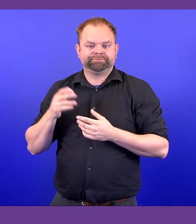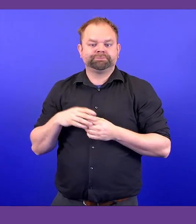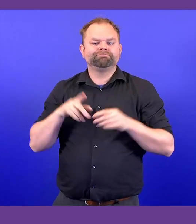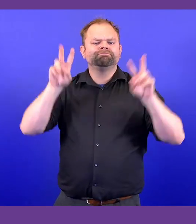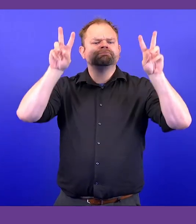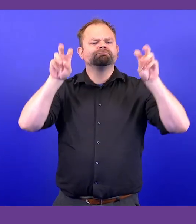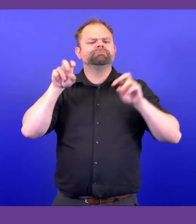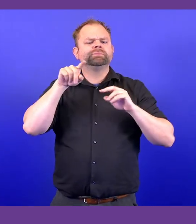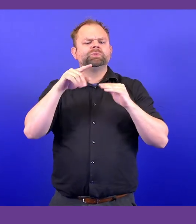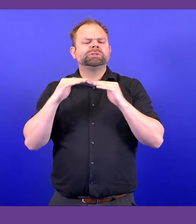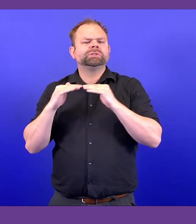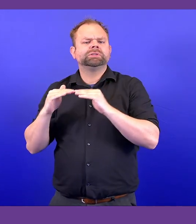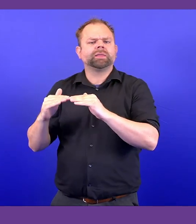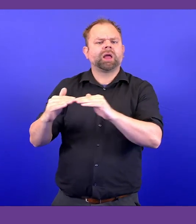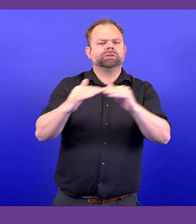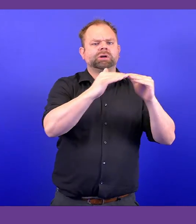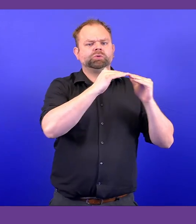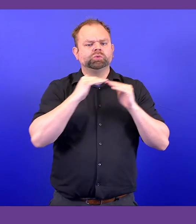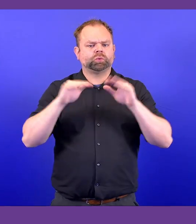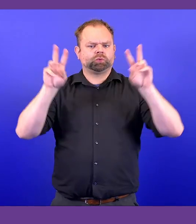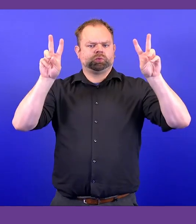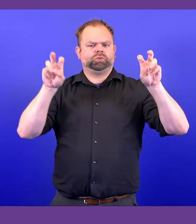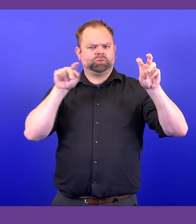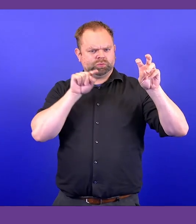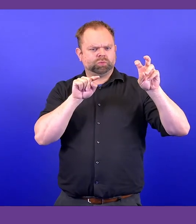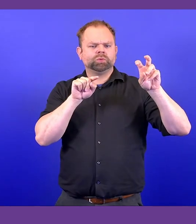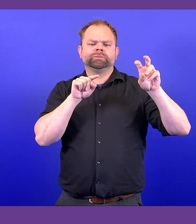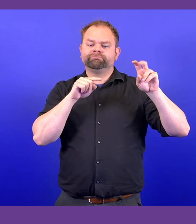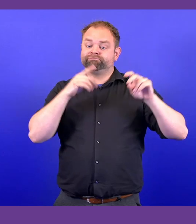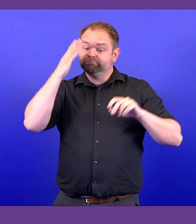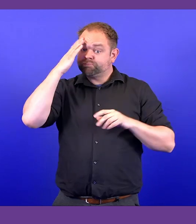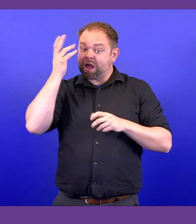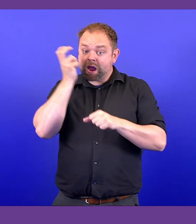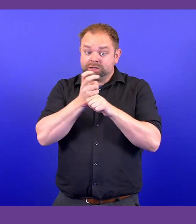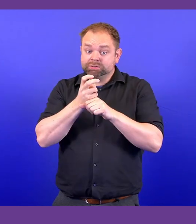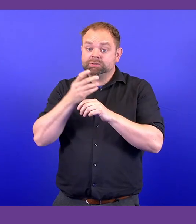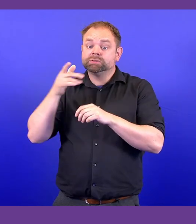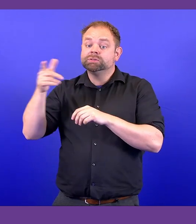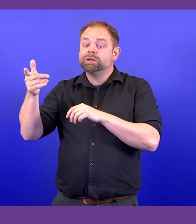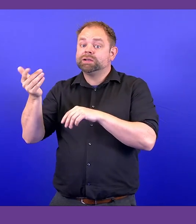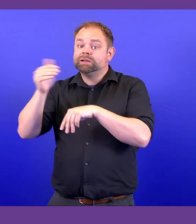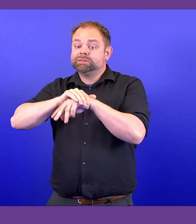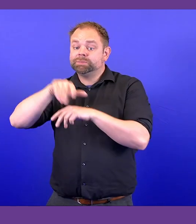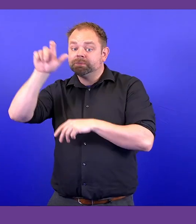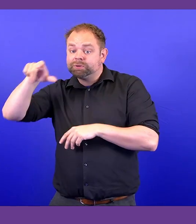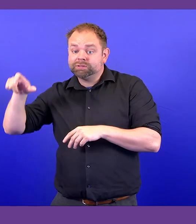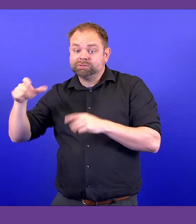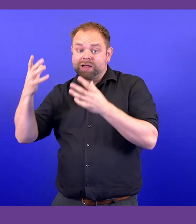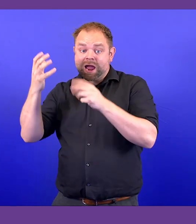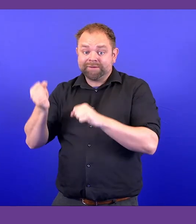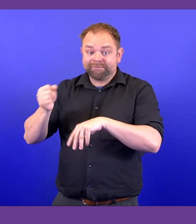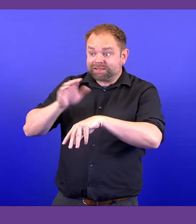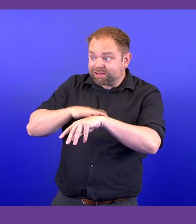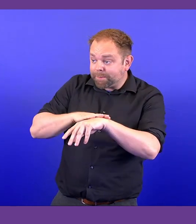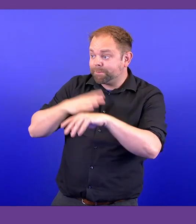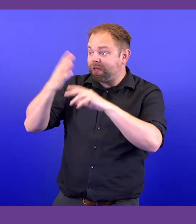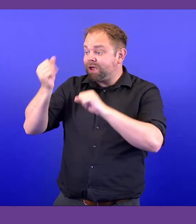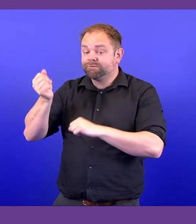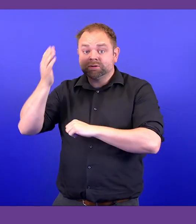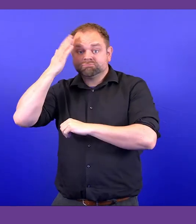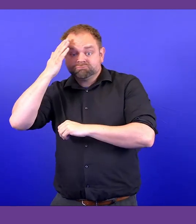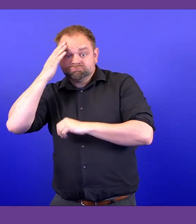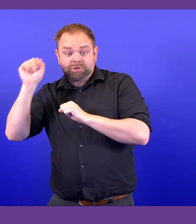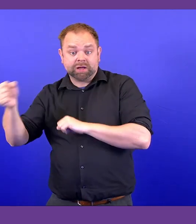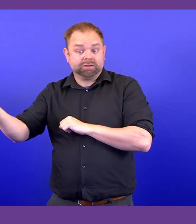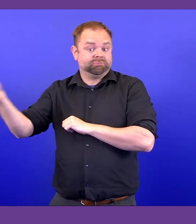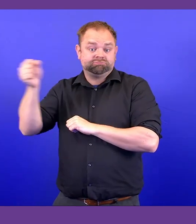it needs to be funded, and I think that to be on an equal basis with others, and amongst others industry, for example, this